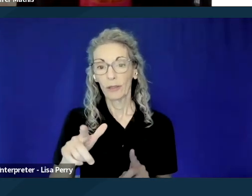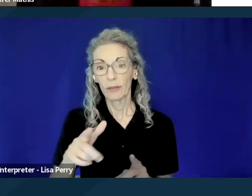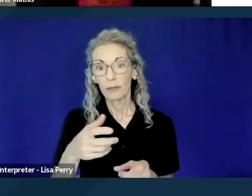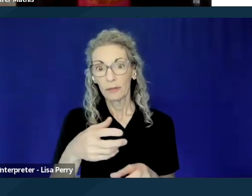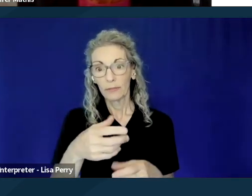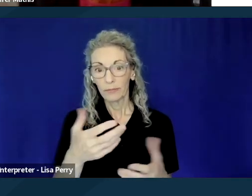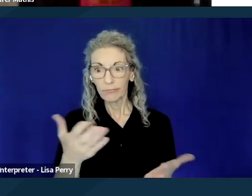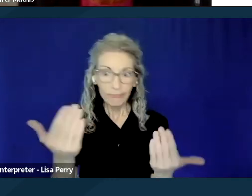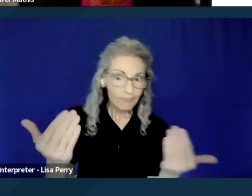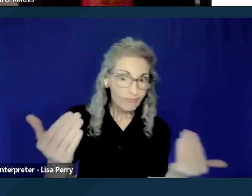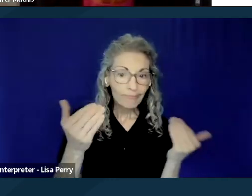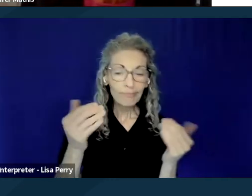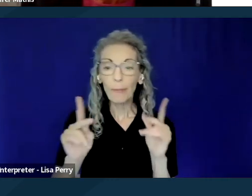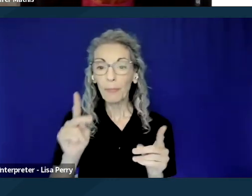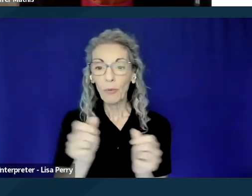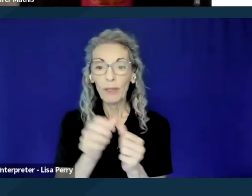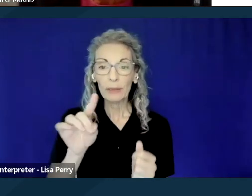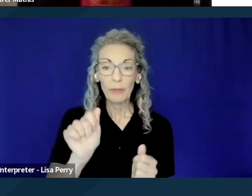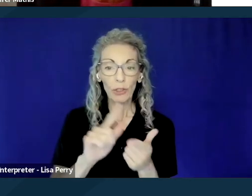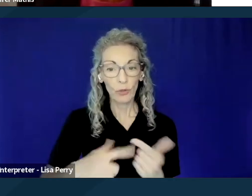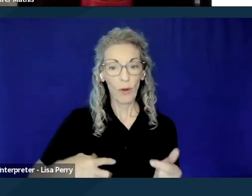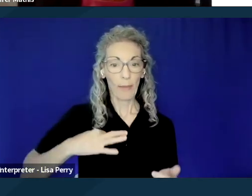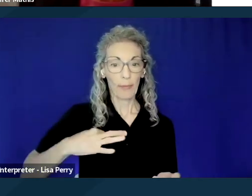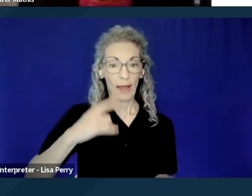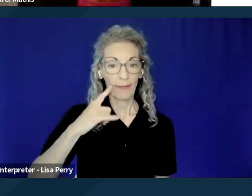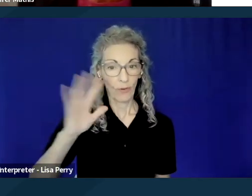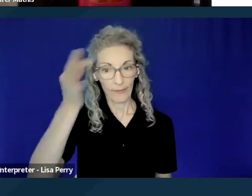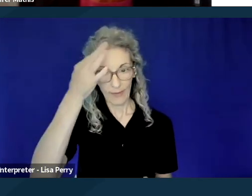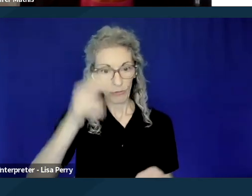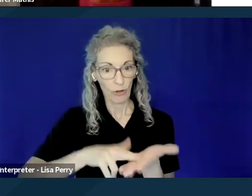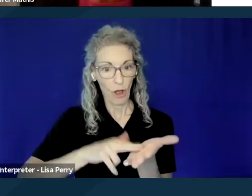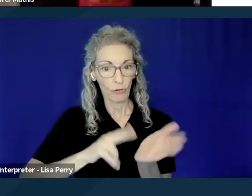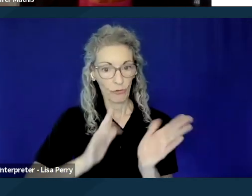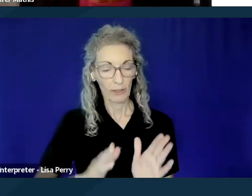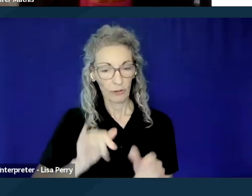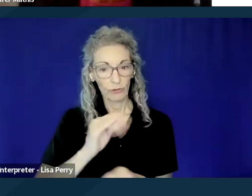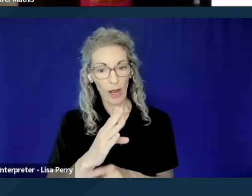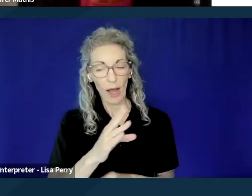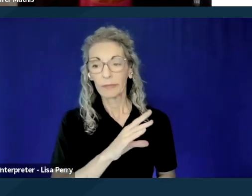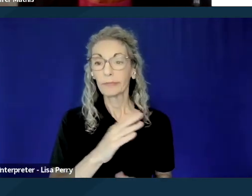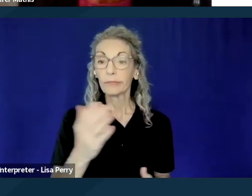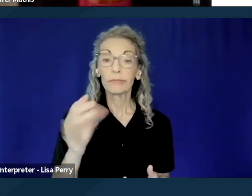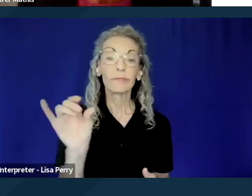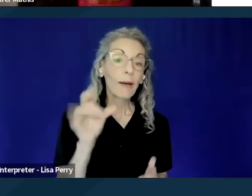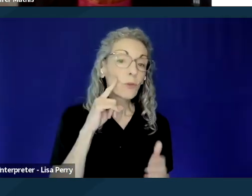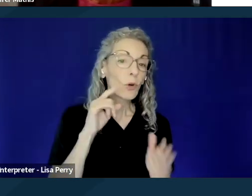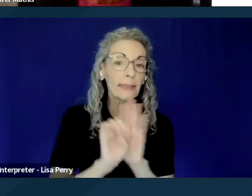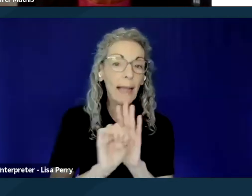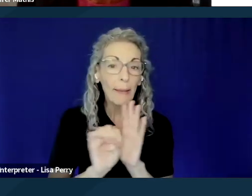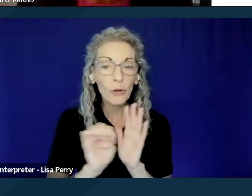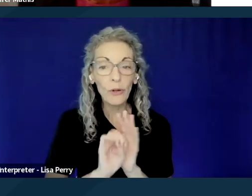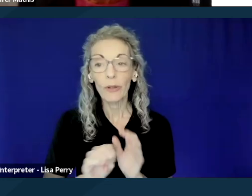disabilities to apply for federal contractor jobs, enlisting the help of vocational rehab,